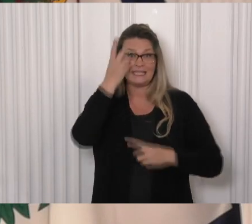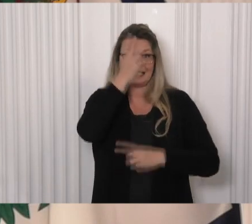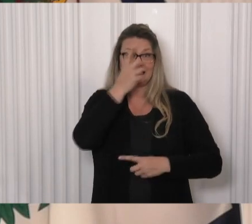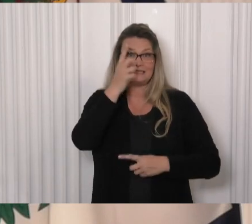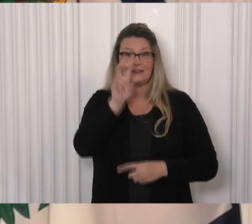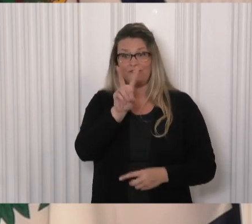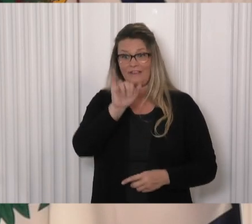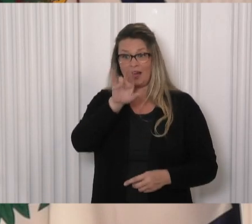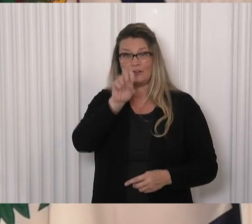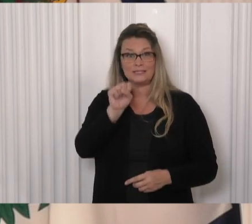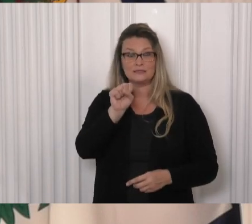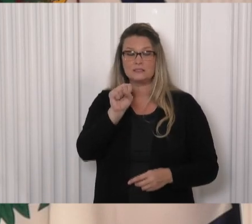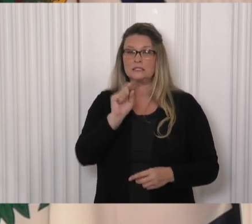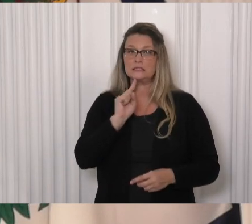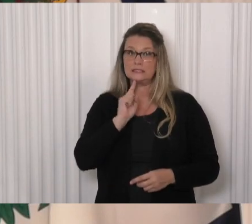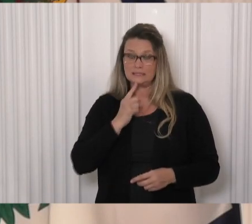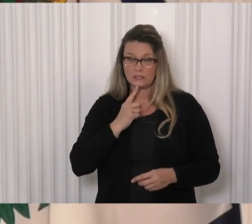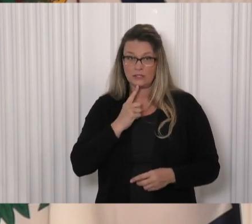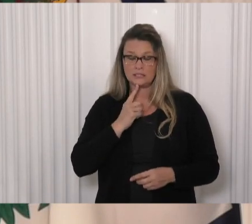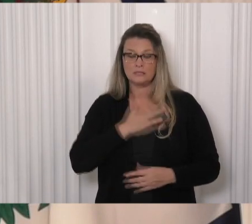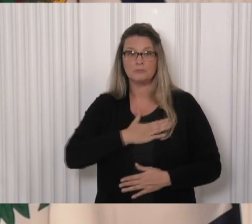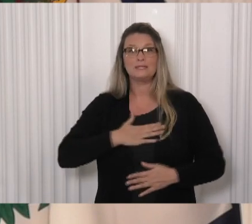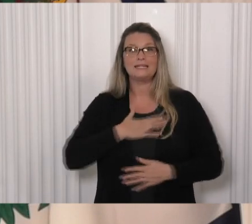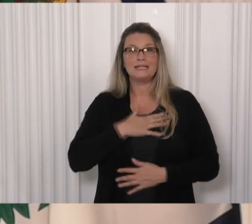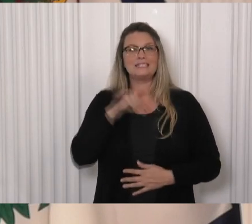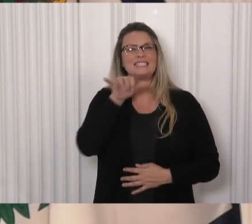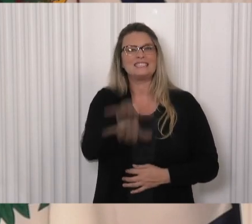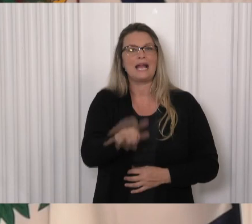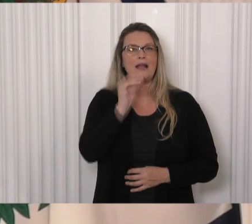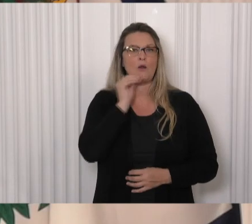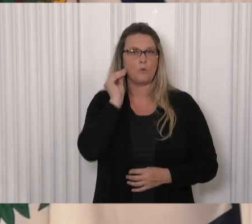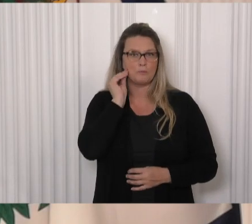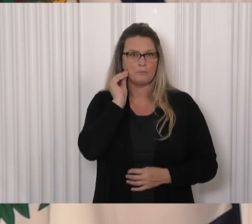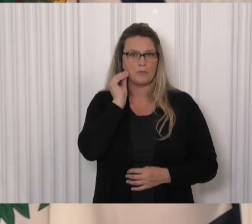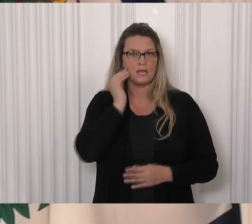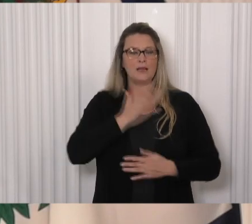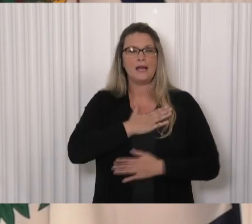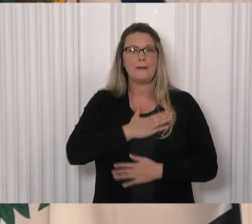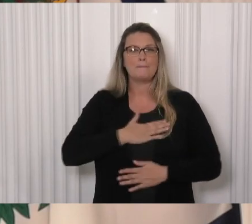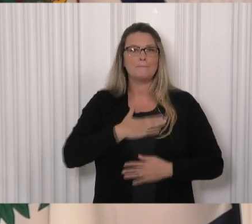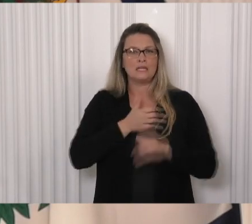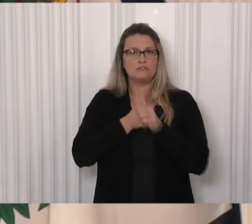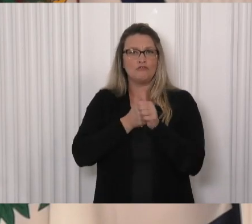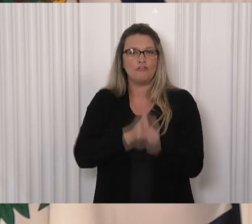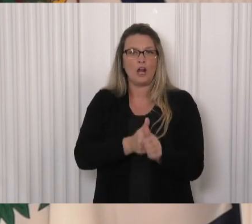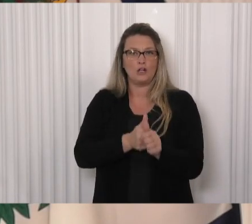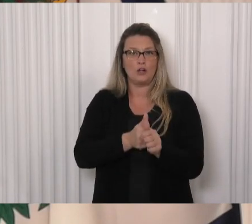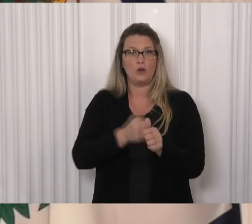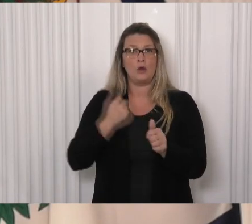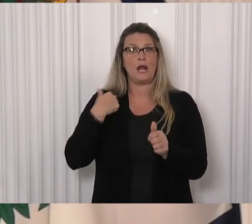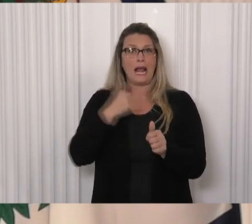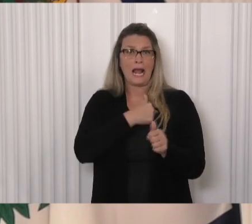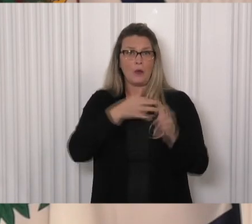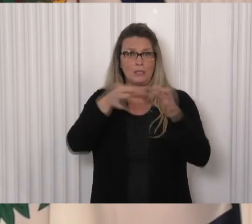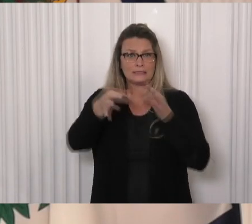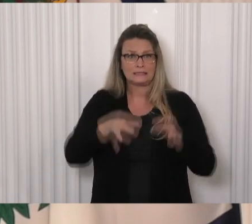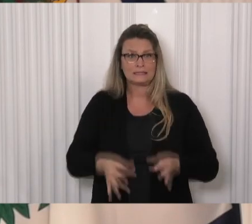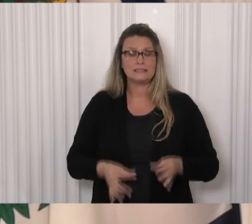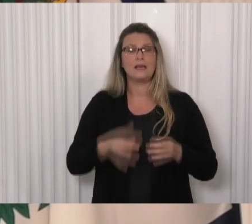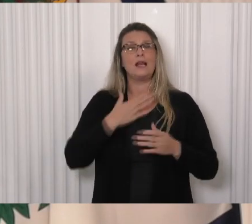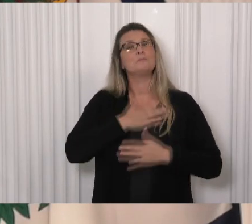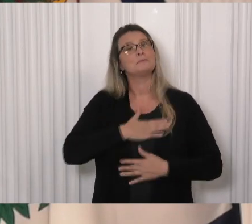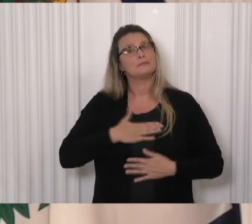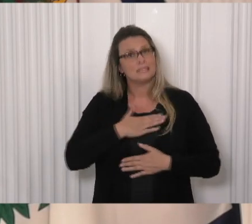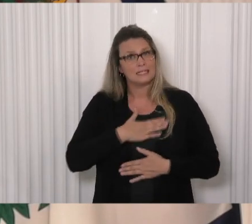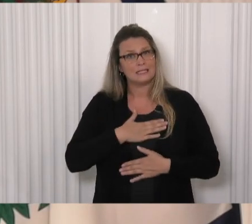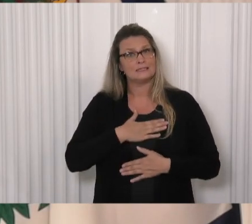stuff. Please stay home. Please listen to our orders. And please, in every way, shape,